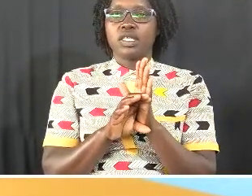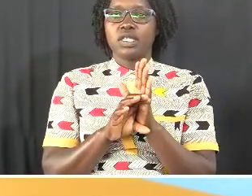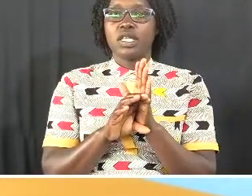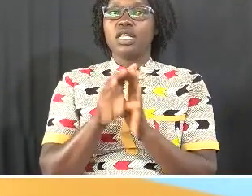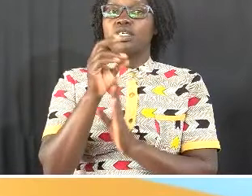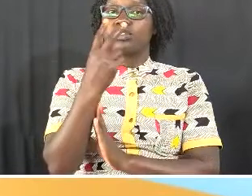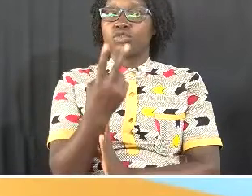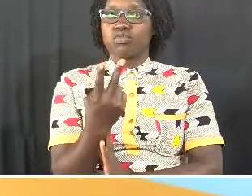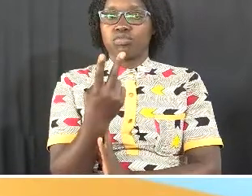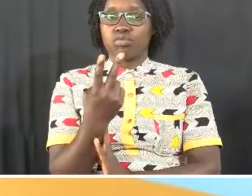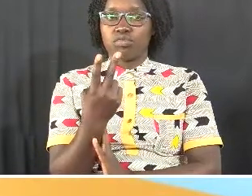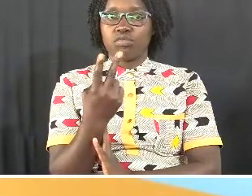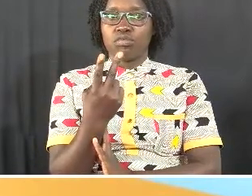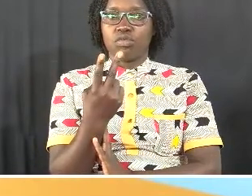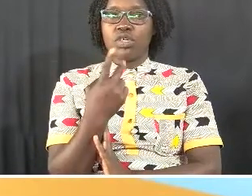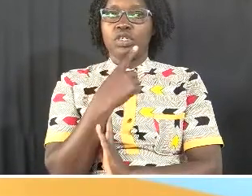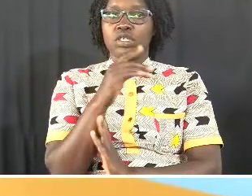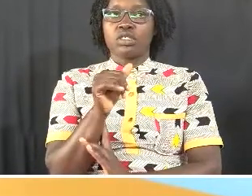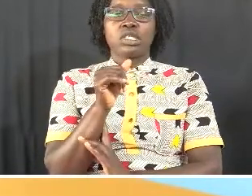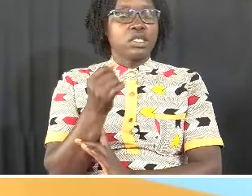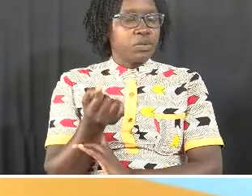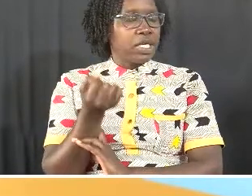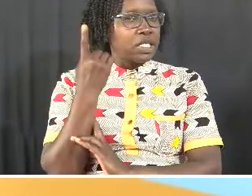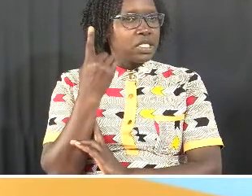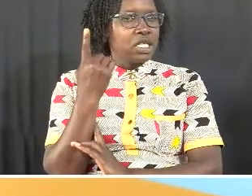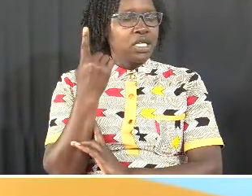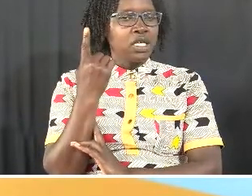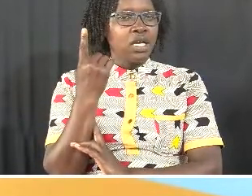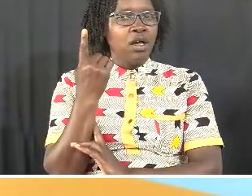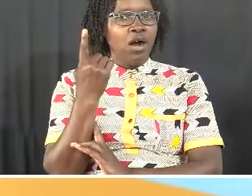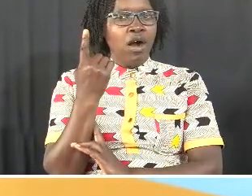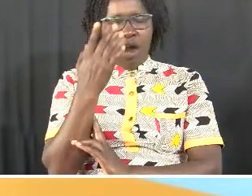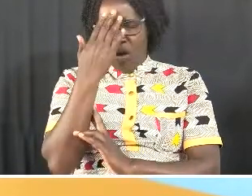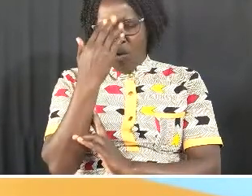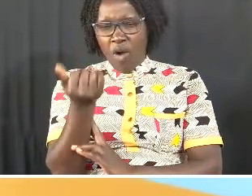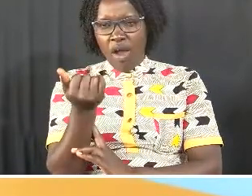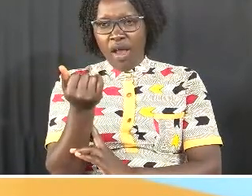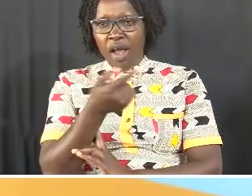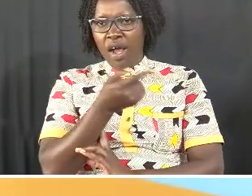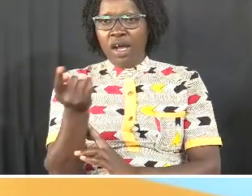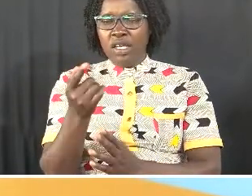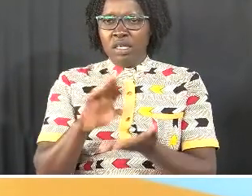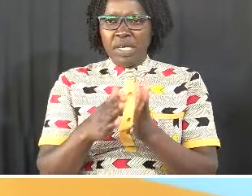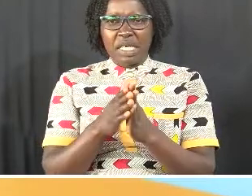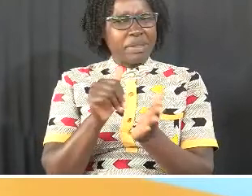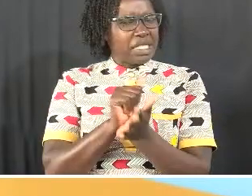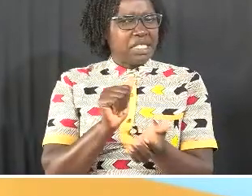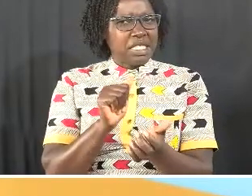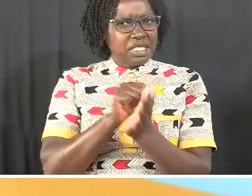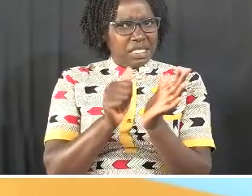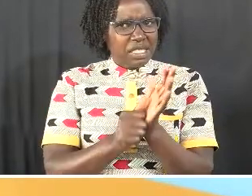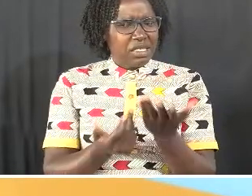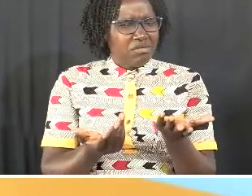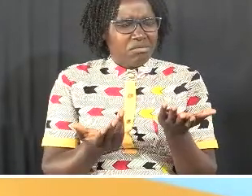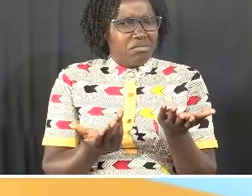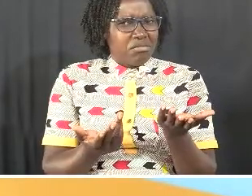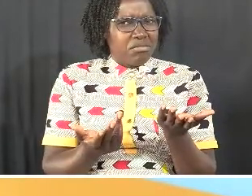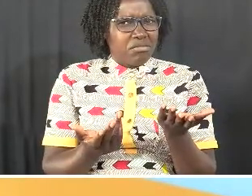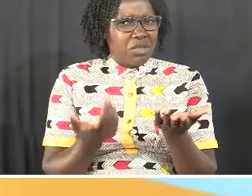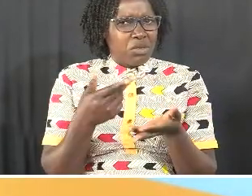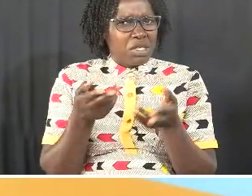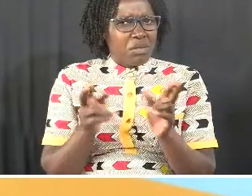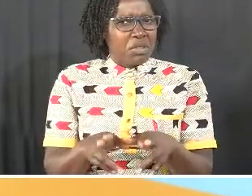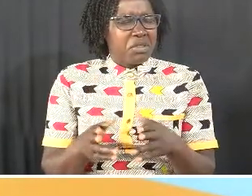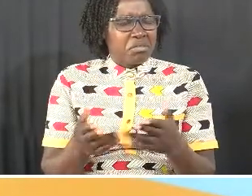2, so that we get to know why did this become his agenda? What is